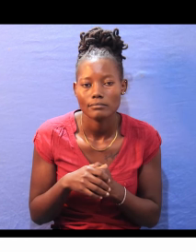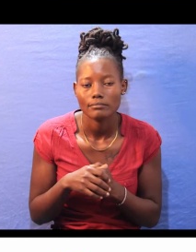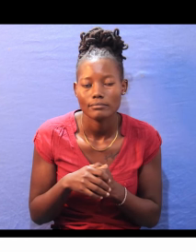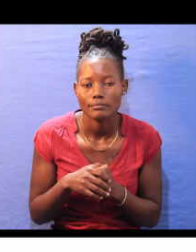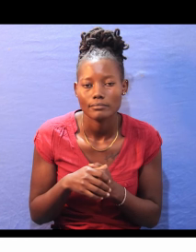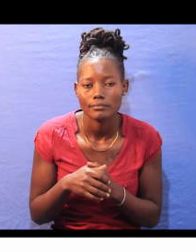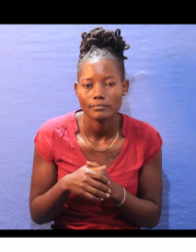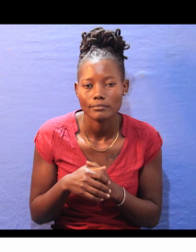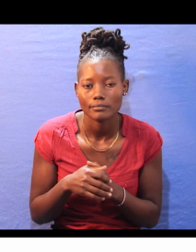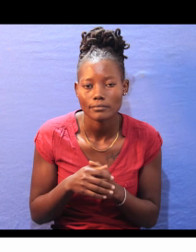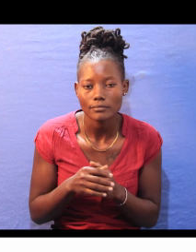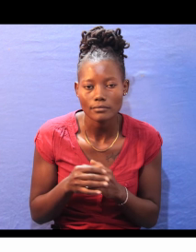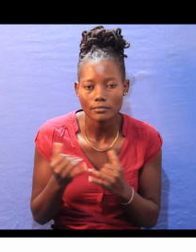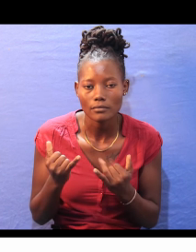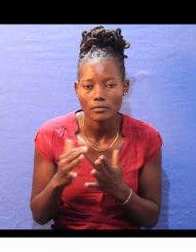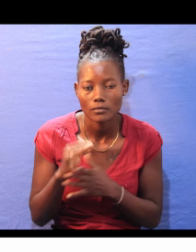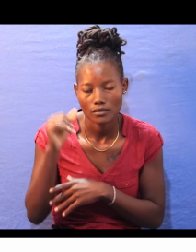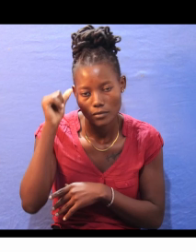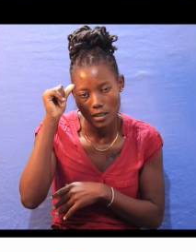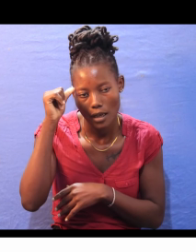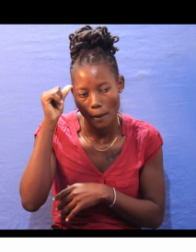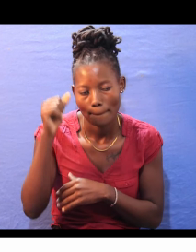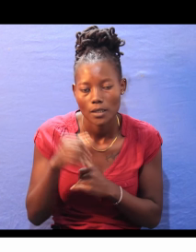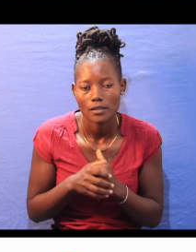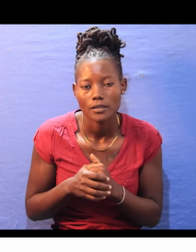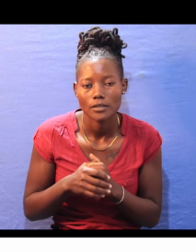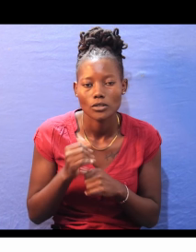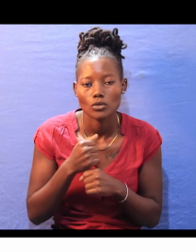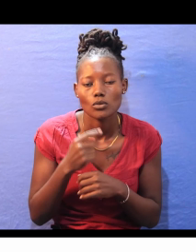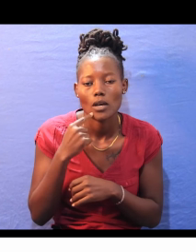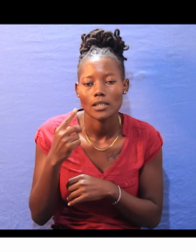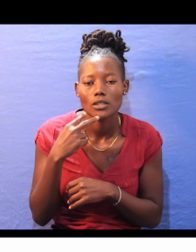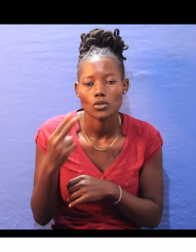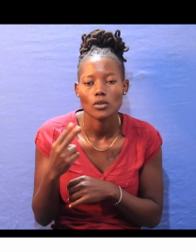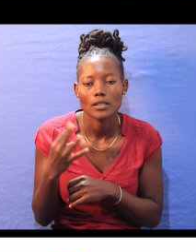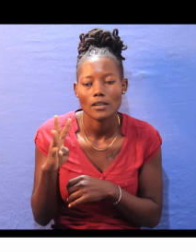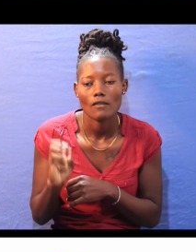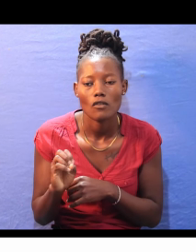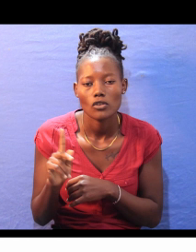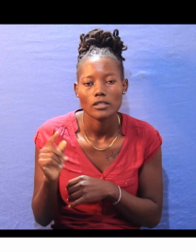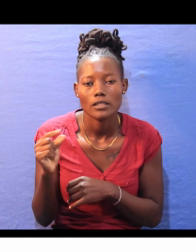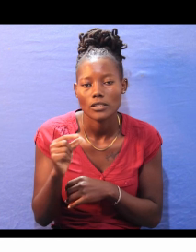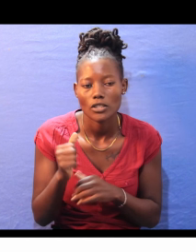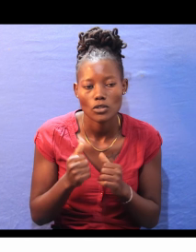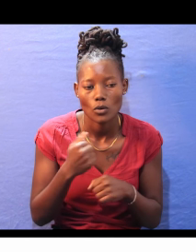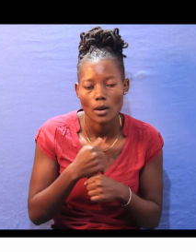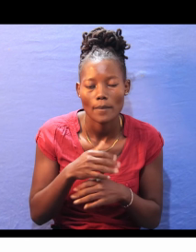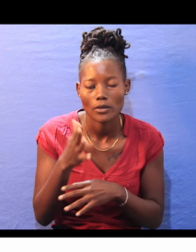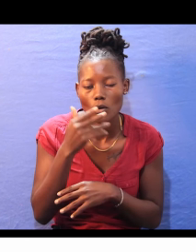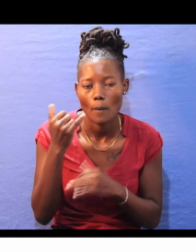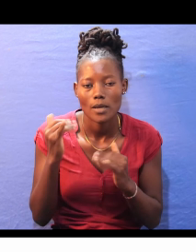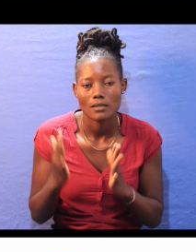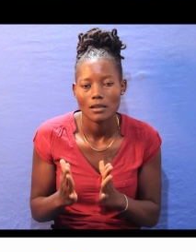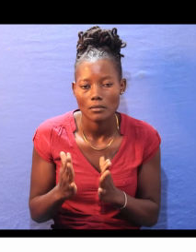Probably not. But is the ability to clean 100 to 120 kilos going to make you a better football